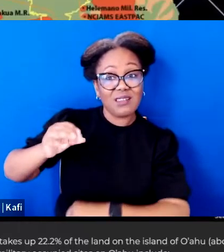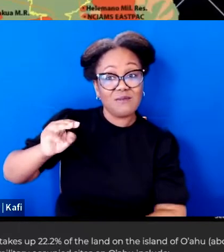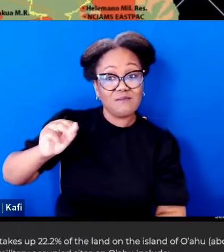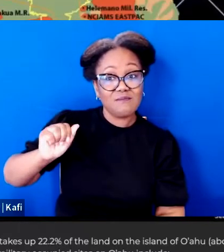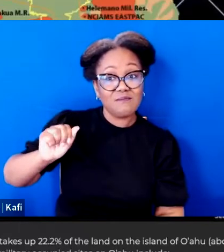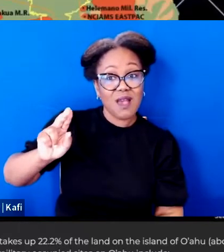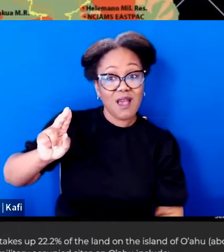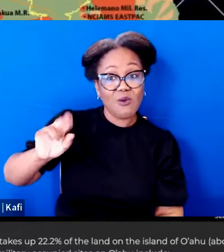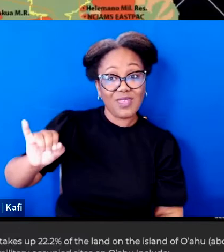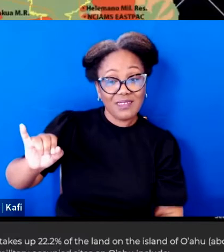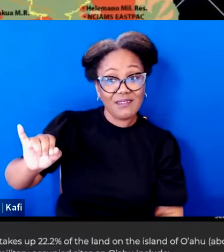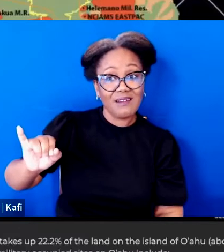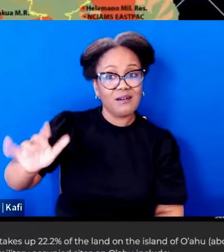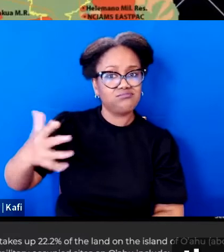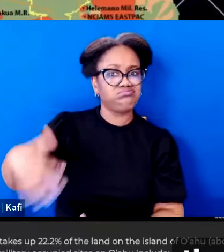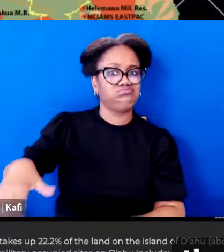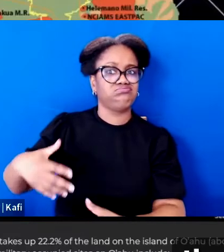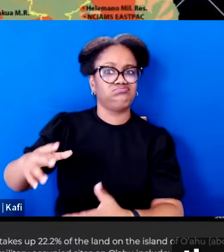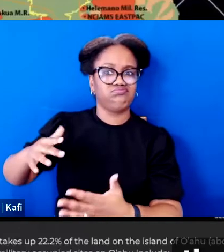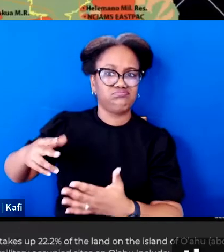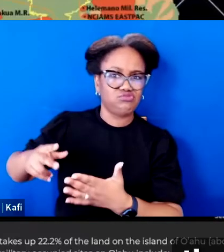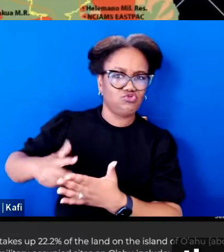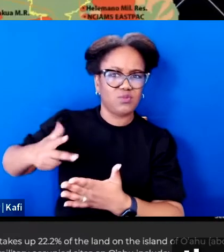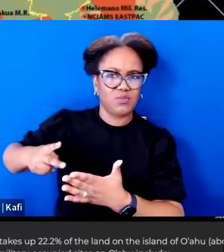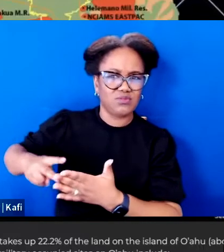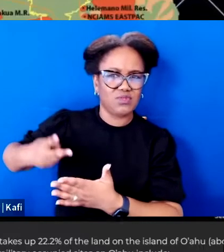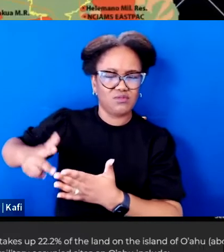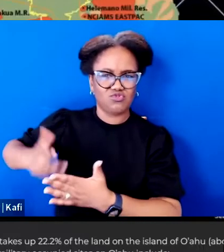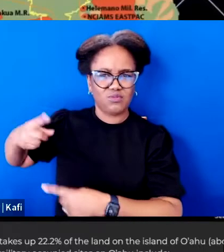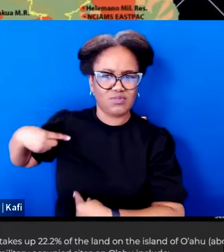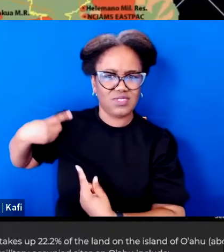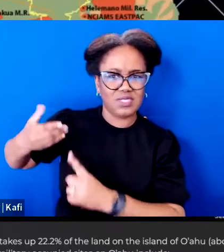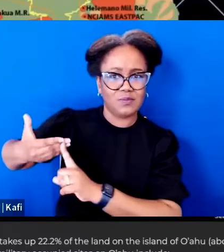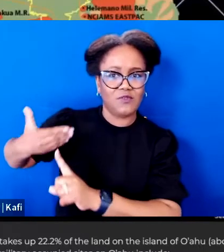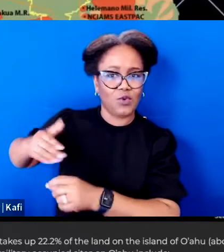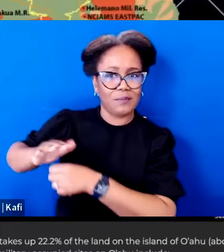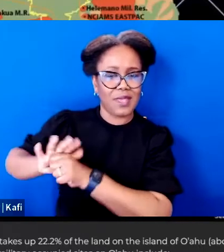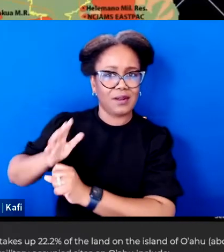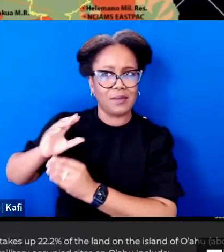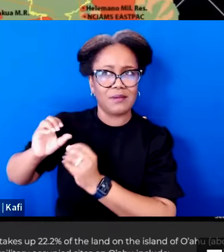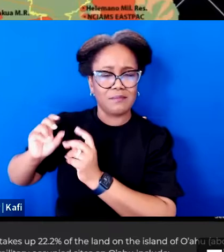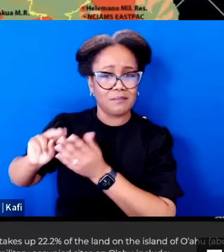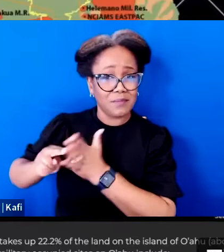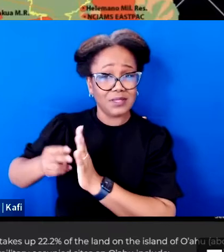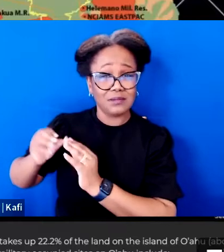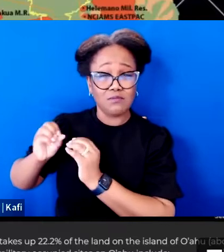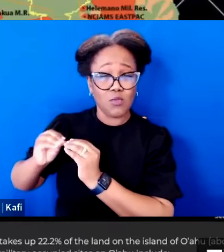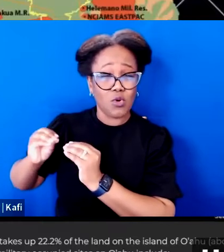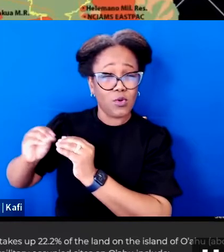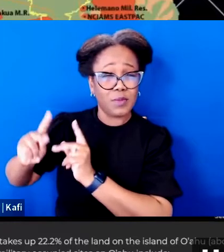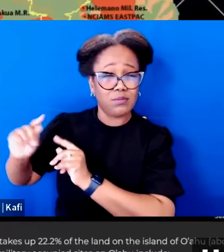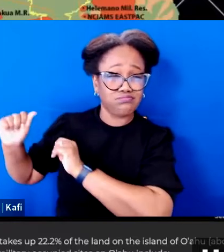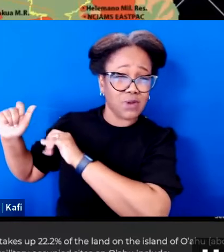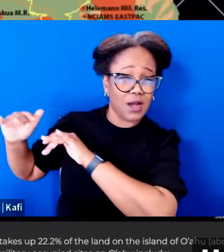258,000 more people came after the pandemic began in one single month in the year prior. The displacement is